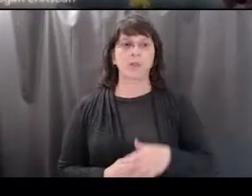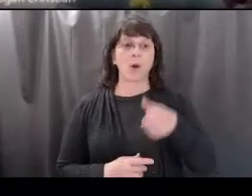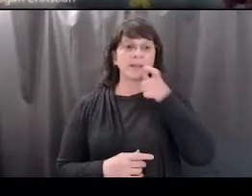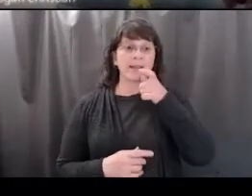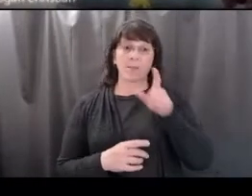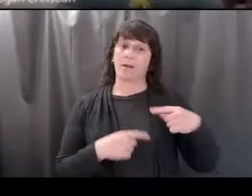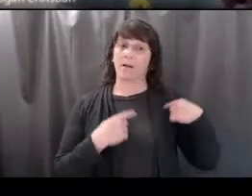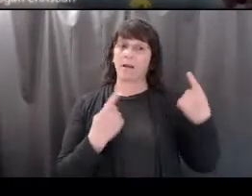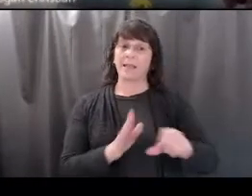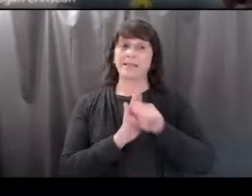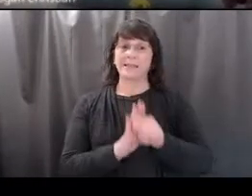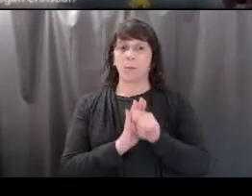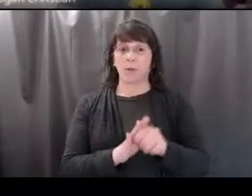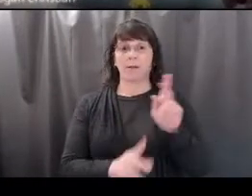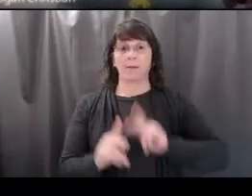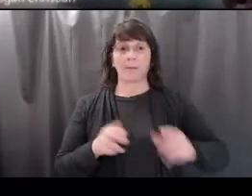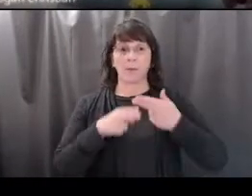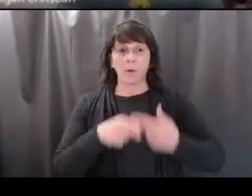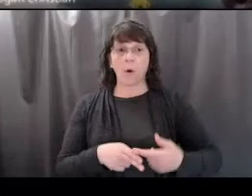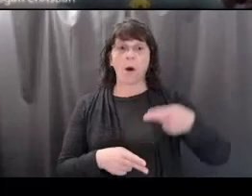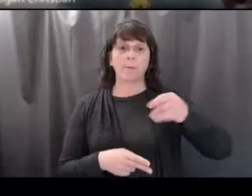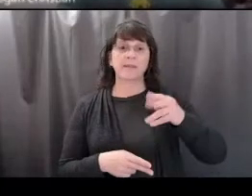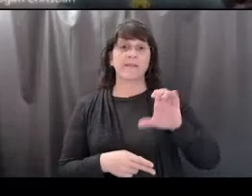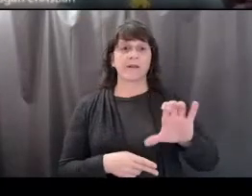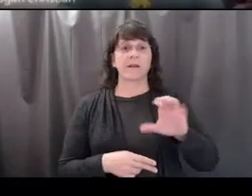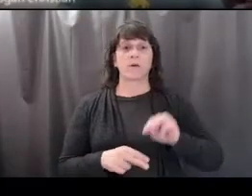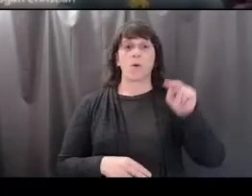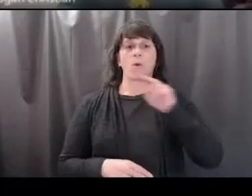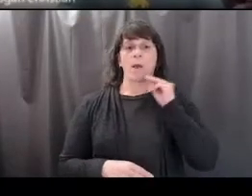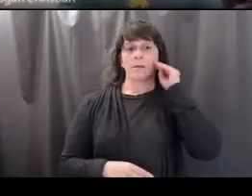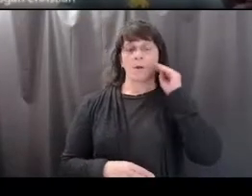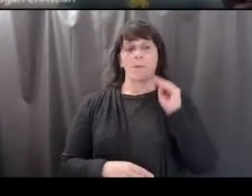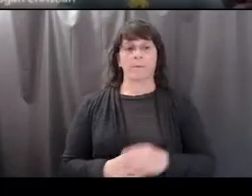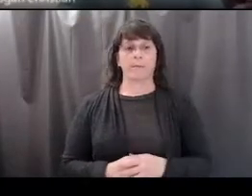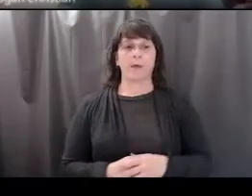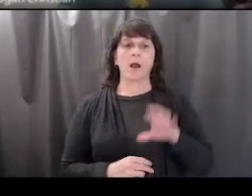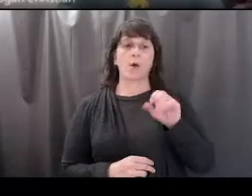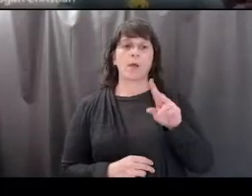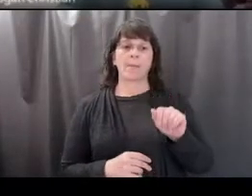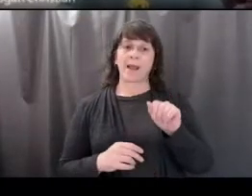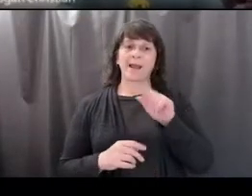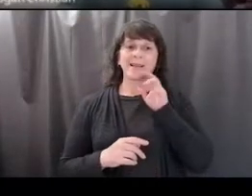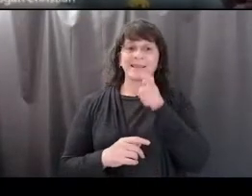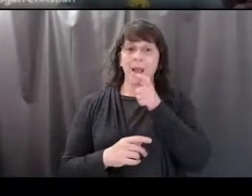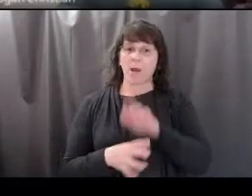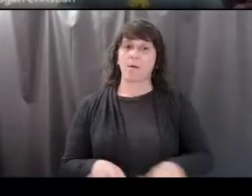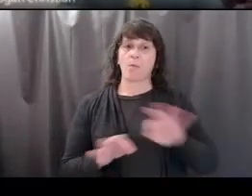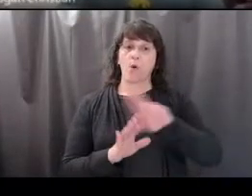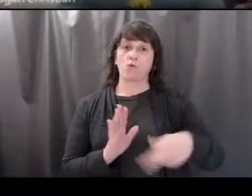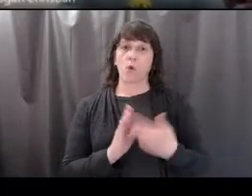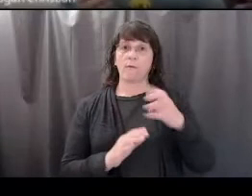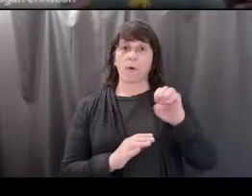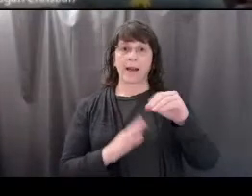been the symbol and lifeblood of the people who call the Pacific Northwest home. Columbia Basin salmon play an important role in the ecosystem of the